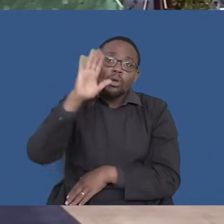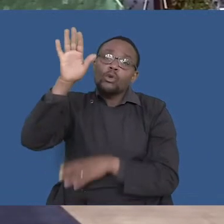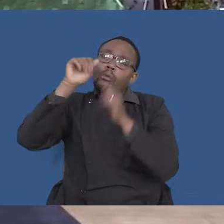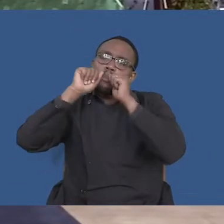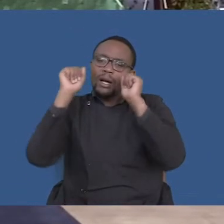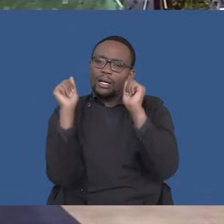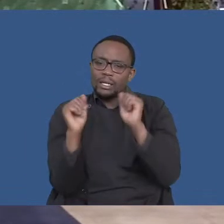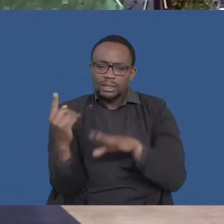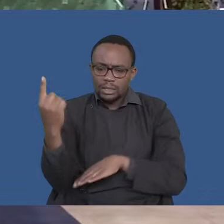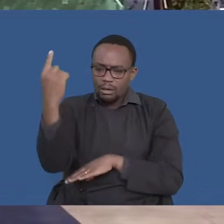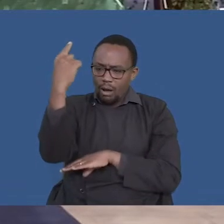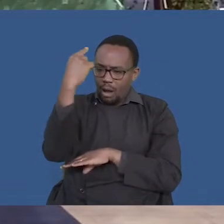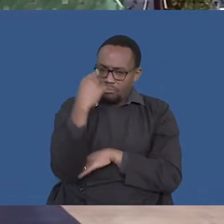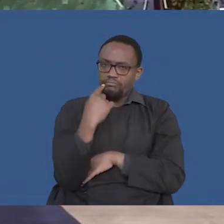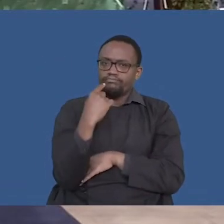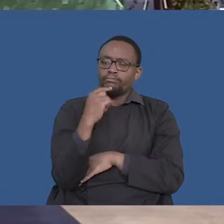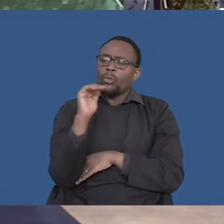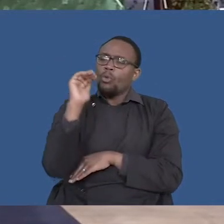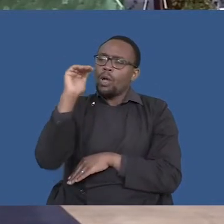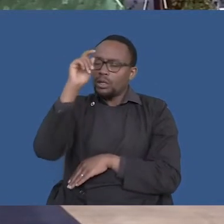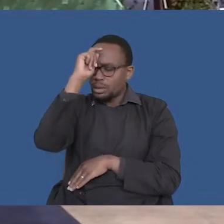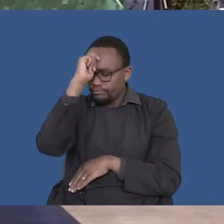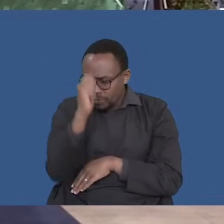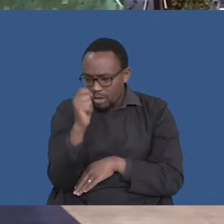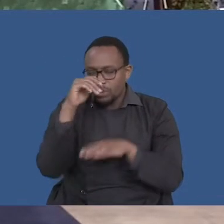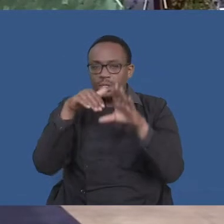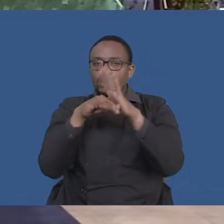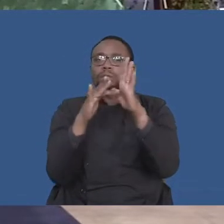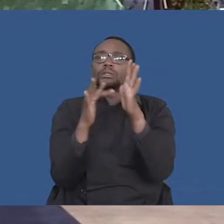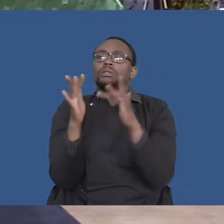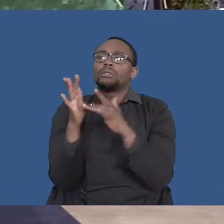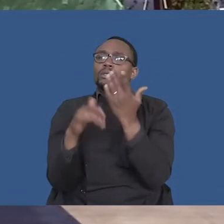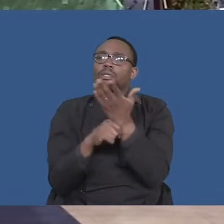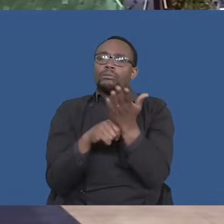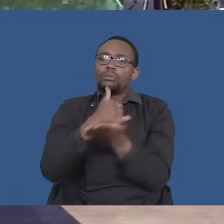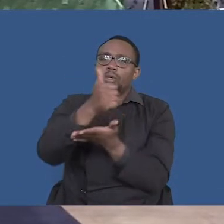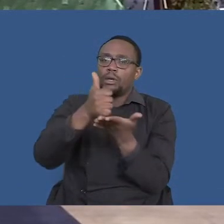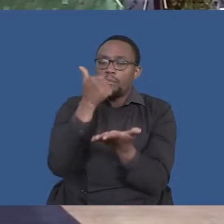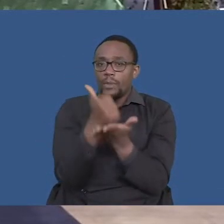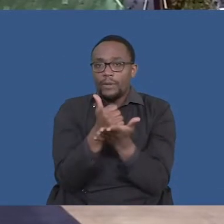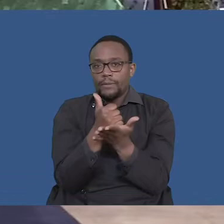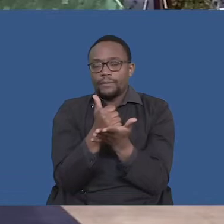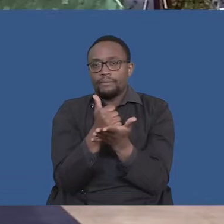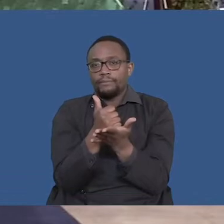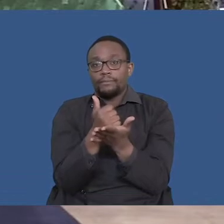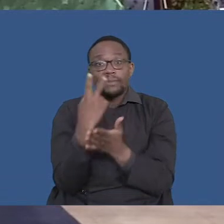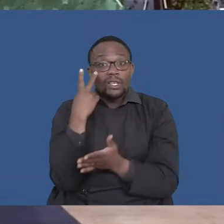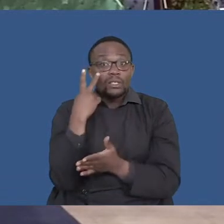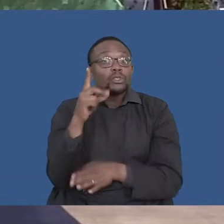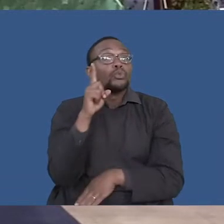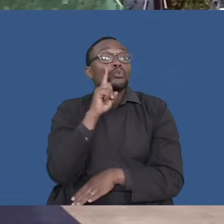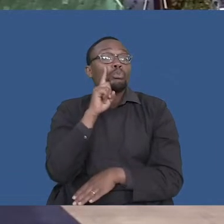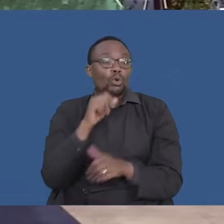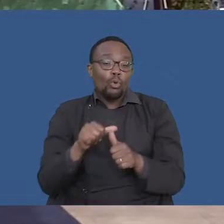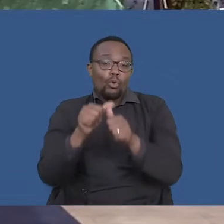rest upon us. This we humbly ask in Jesus' name. Amen. Viewers, see you tomorrow, even as we